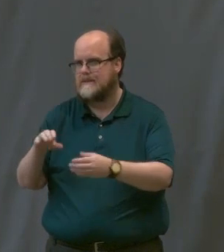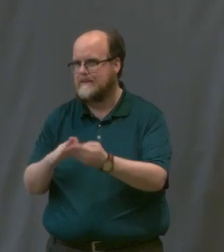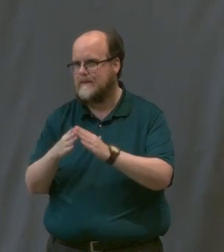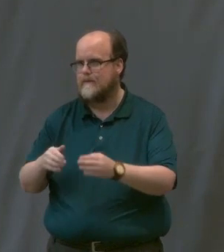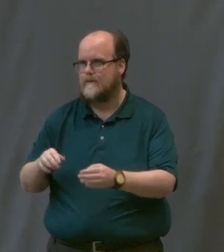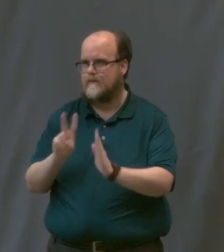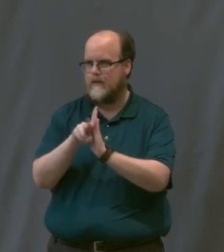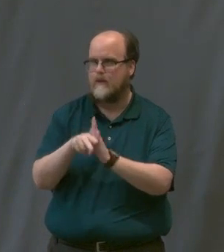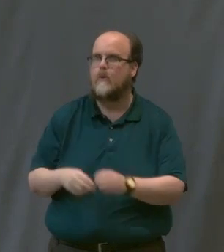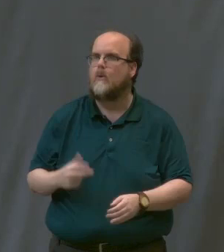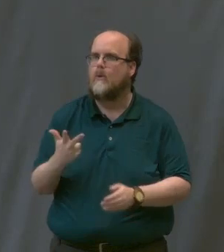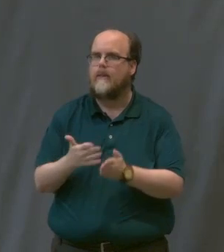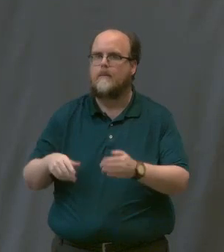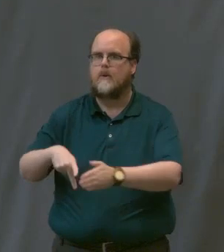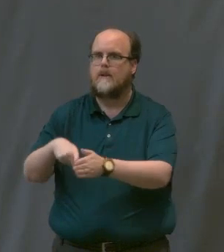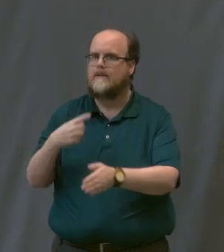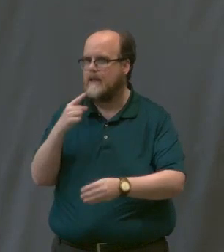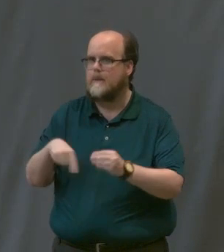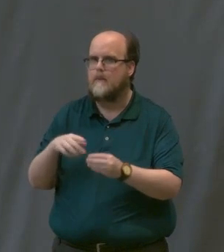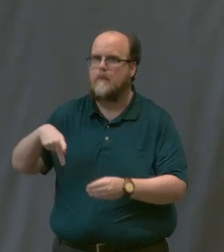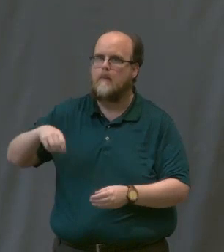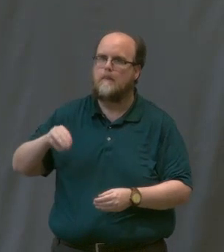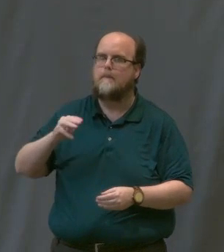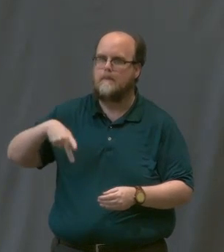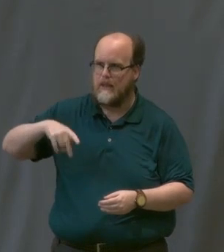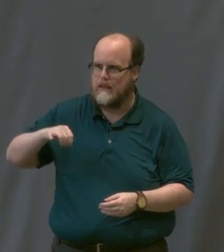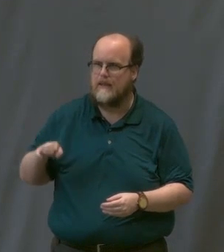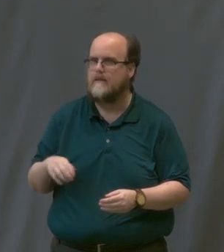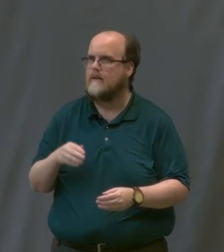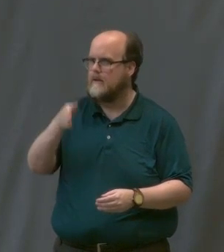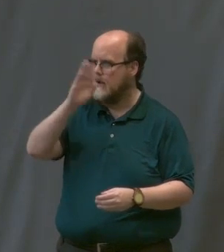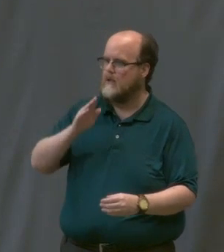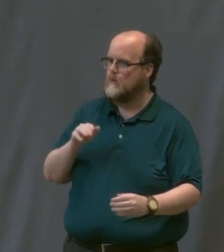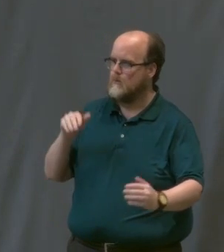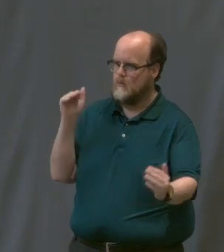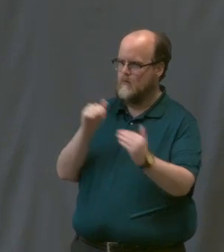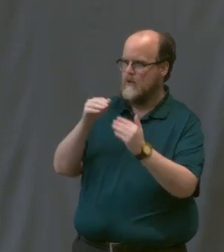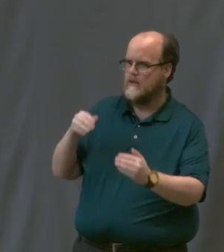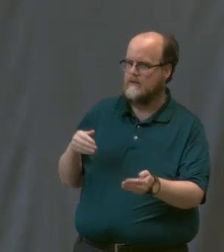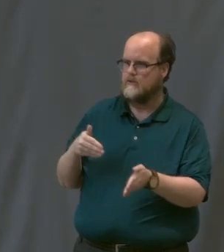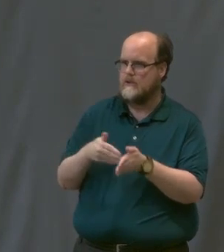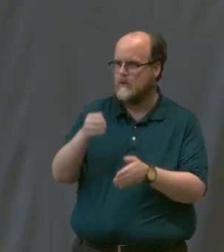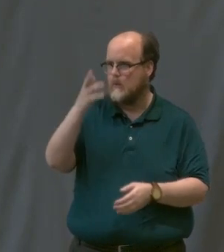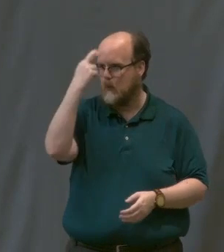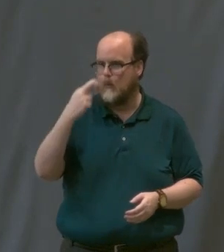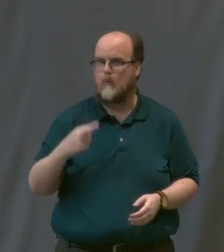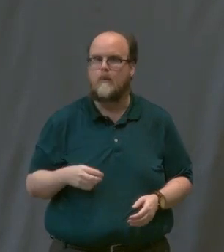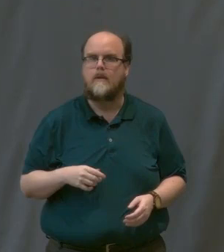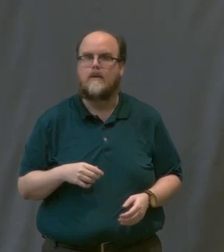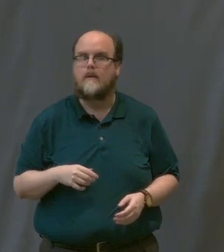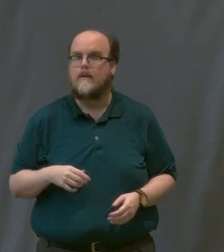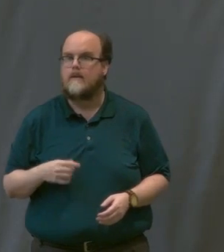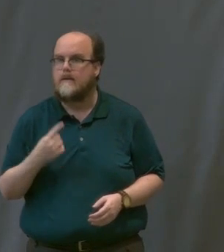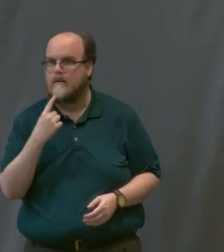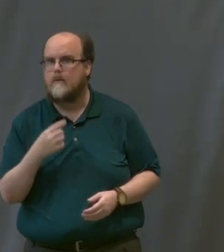Three things that premillennialists claim about Pompeii is it's God's revenge against Rome for what Rome was doing to the church. It says that